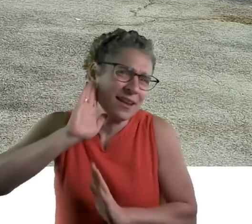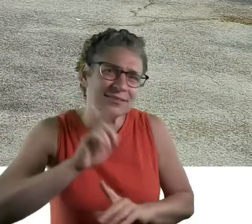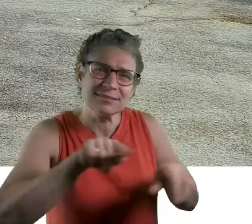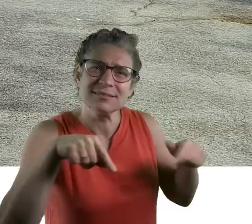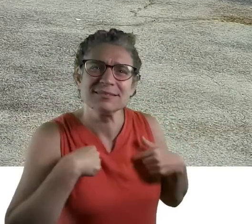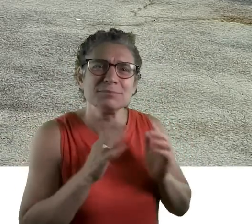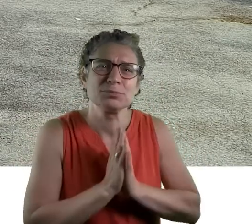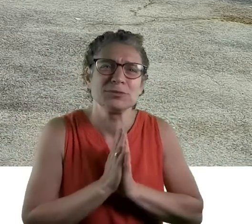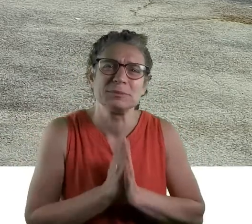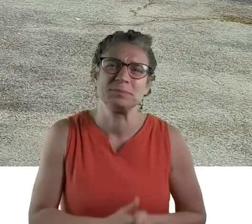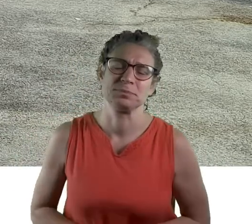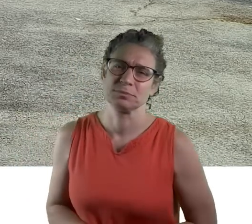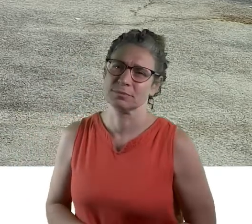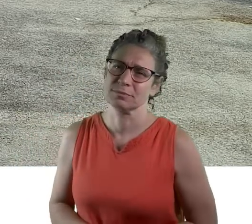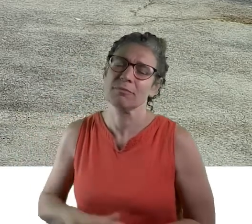prayer.